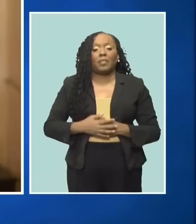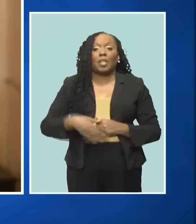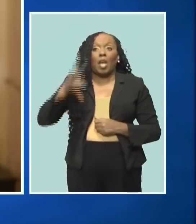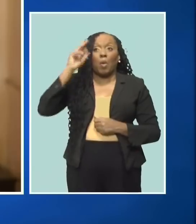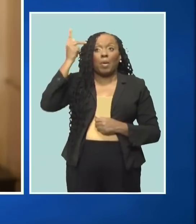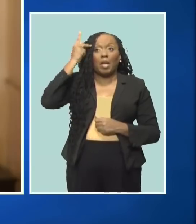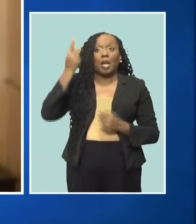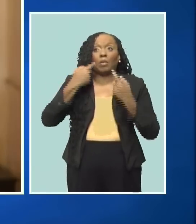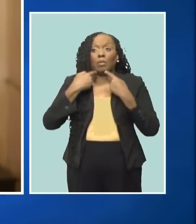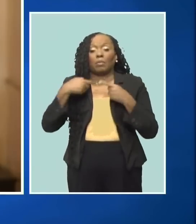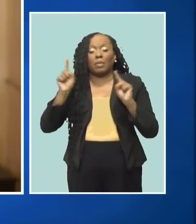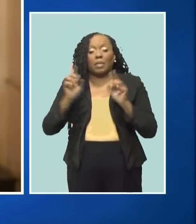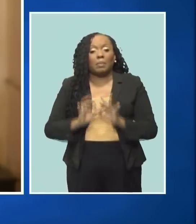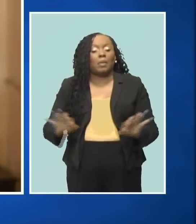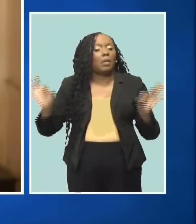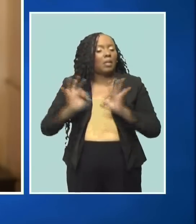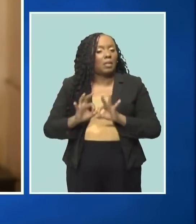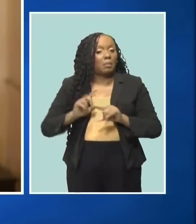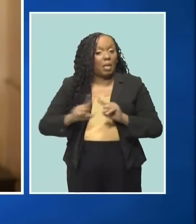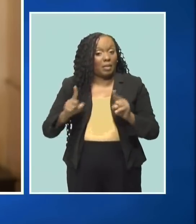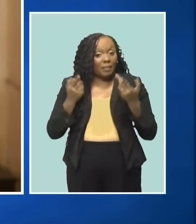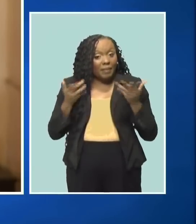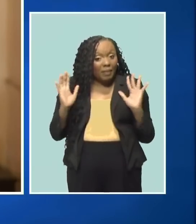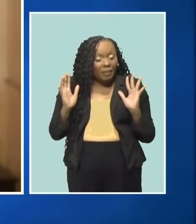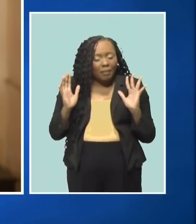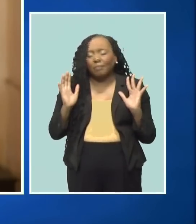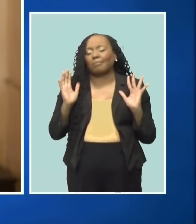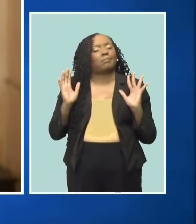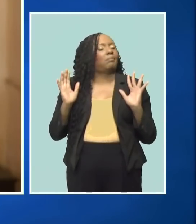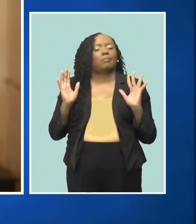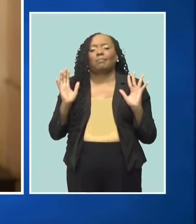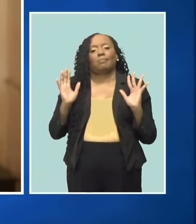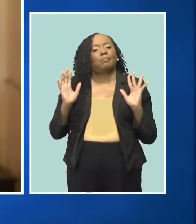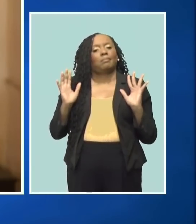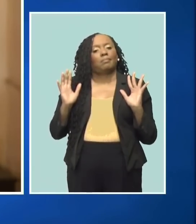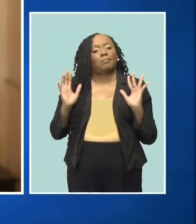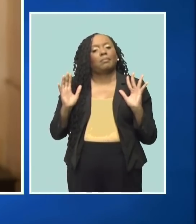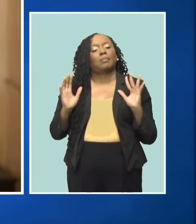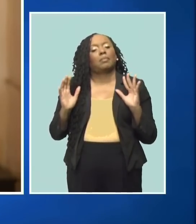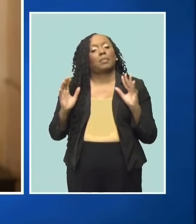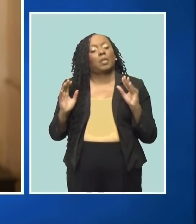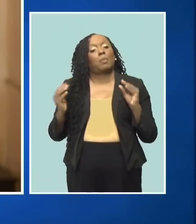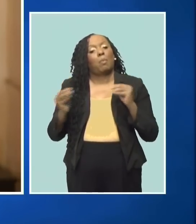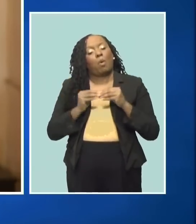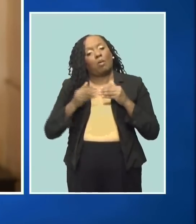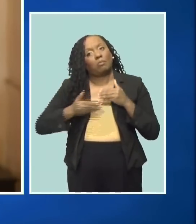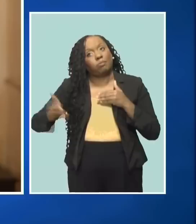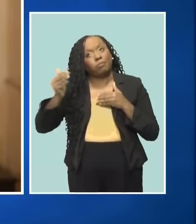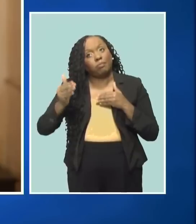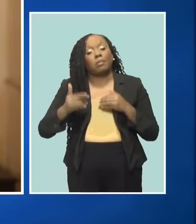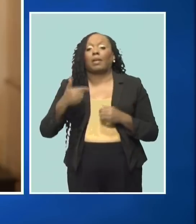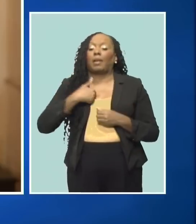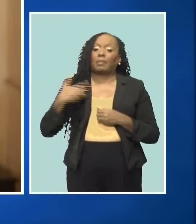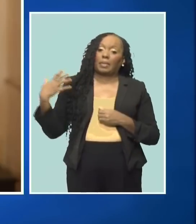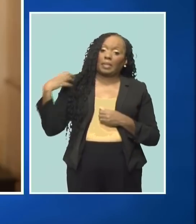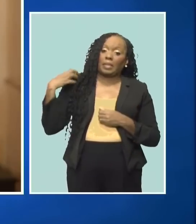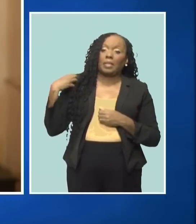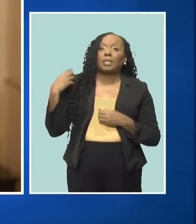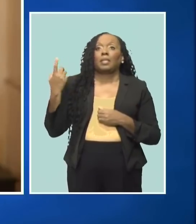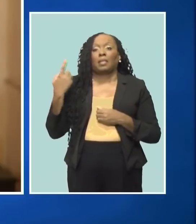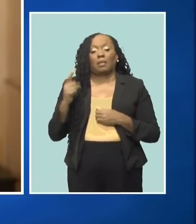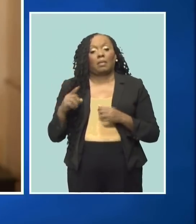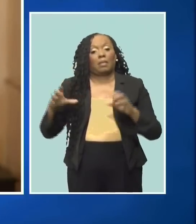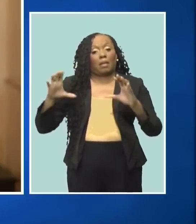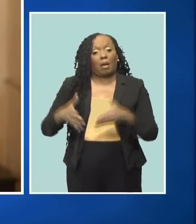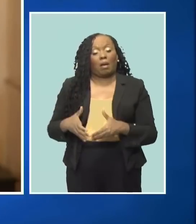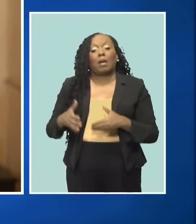is not the end of the road. It is an agenda for greater action. As chair of the Global Leaders Group on AMR,